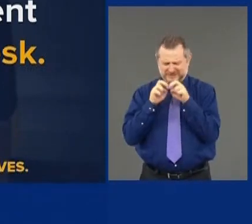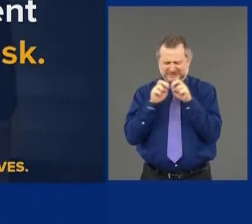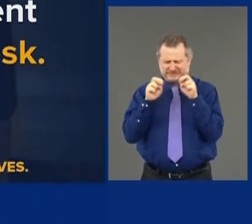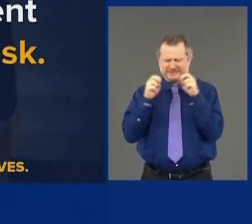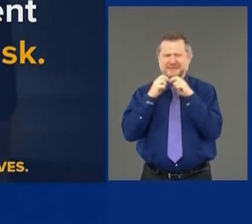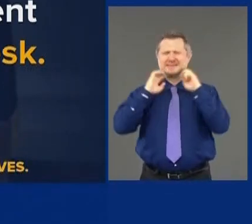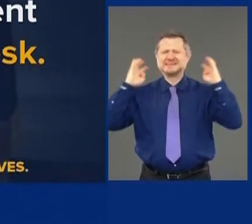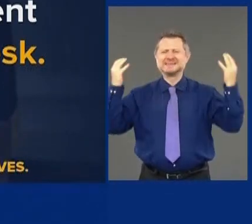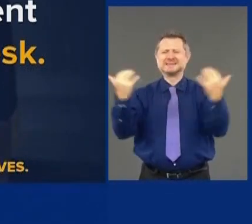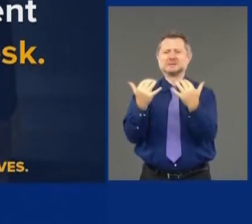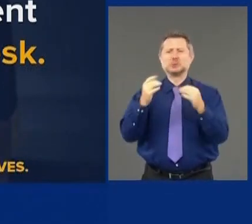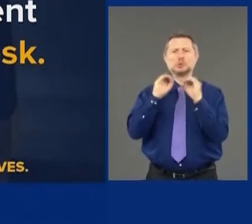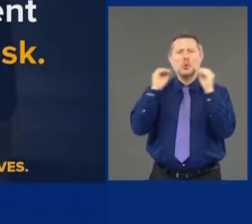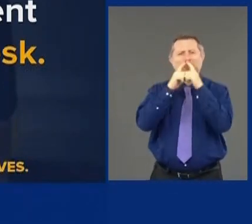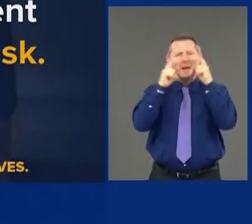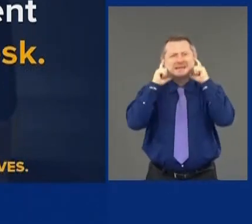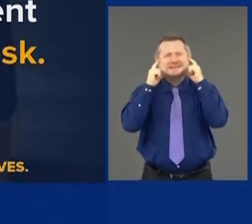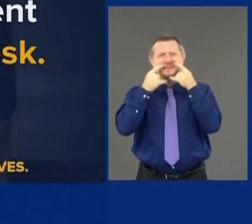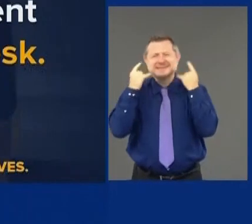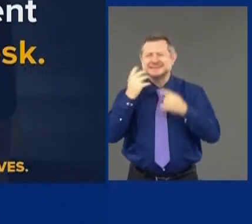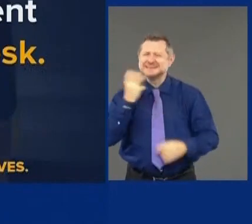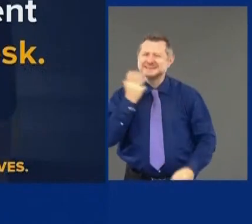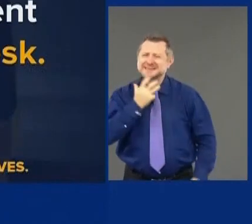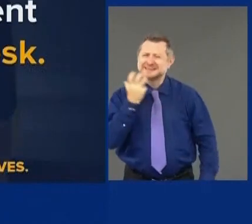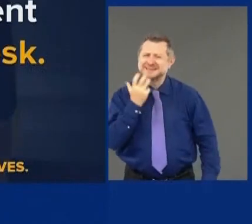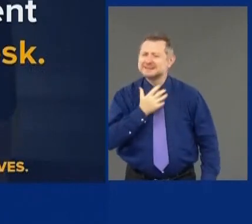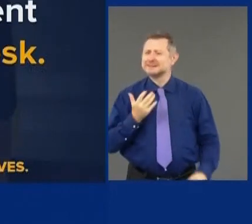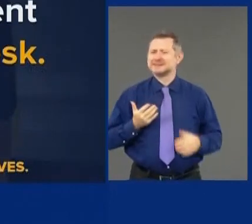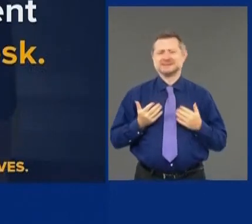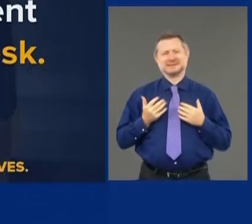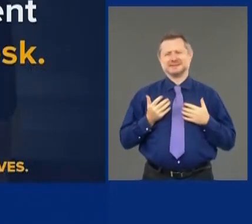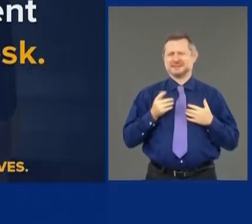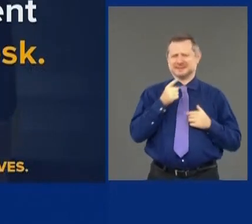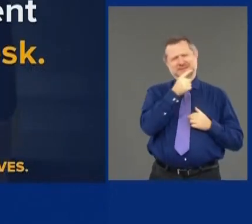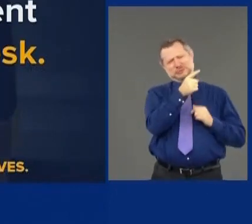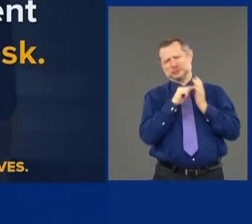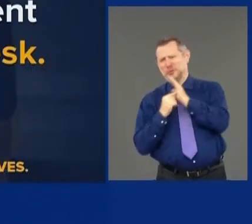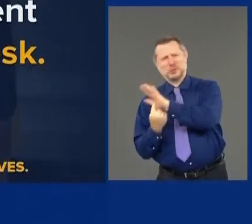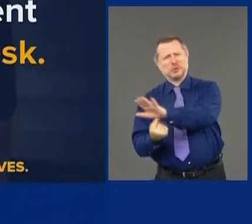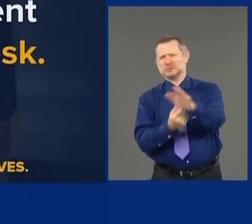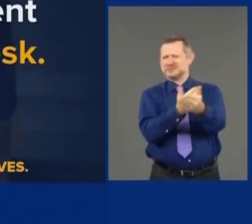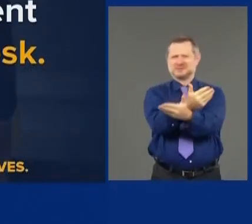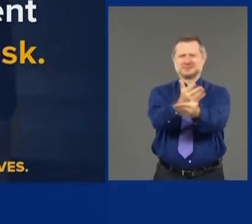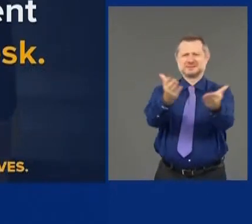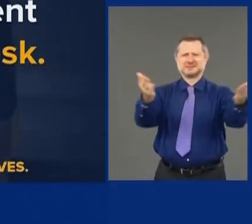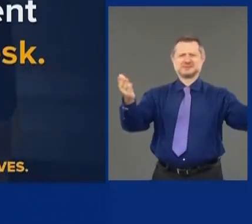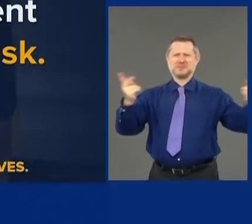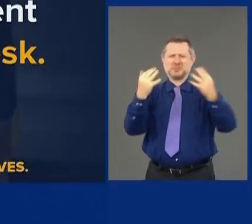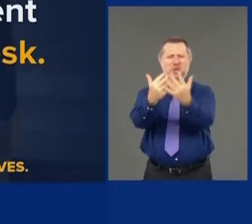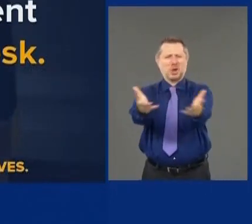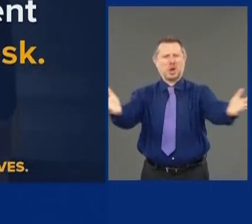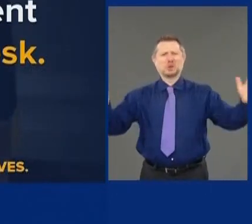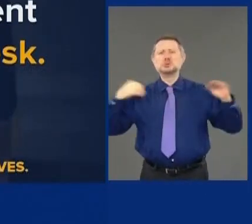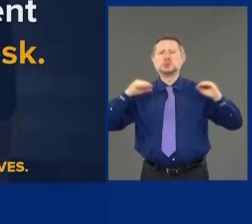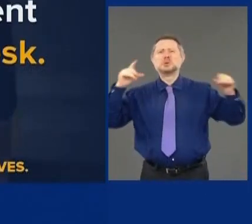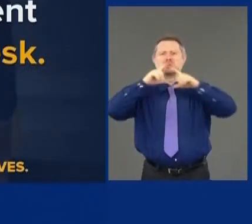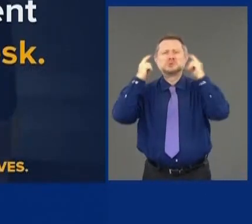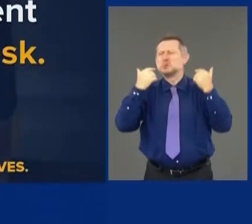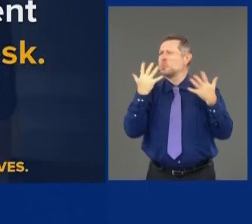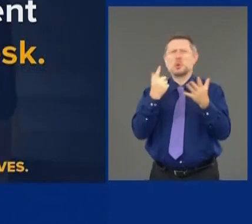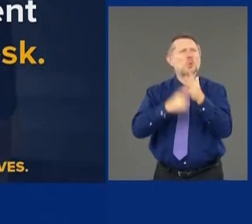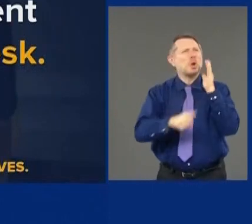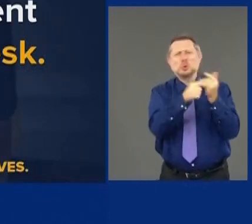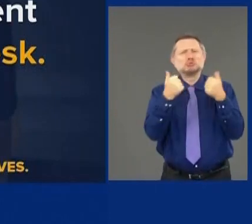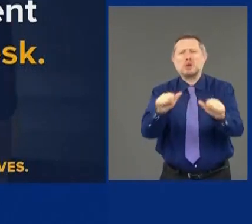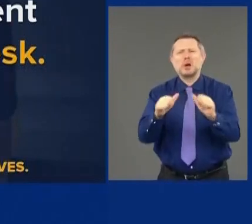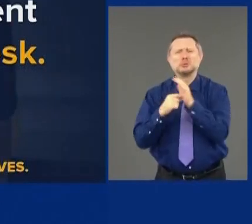masks. What signal did that send to the American people? Couldn't be a problem. Here's the President of the United